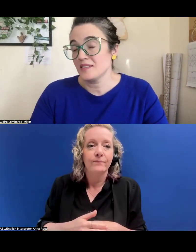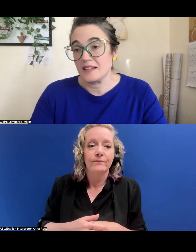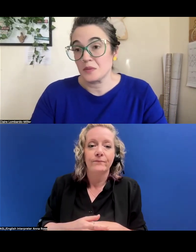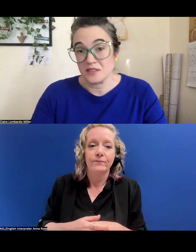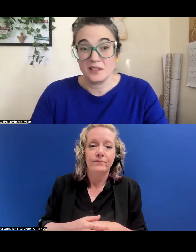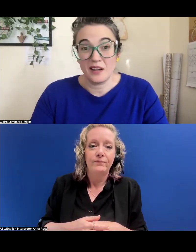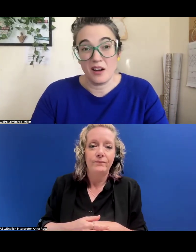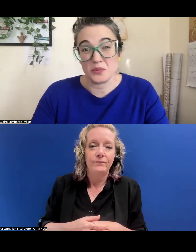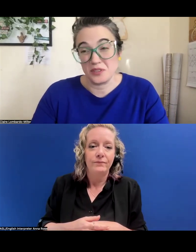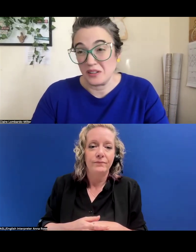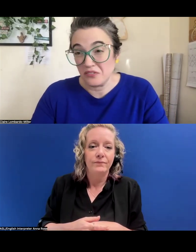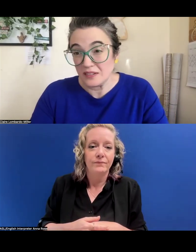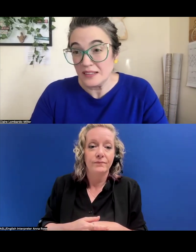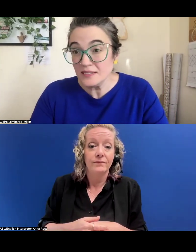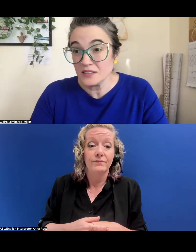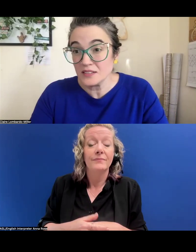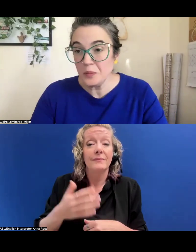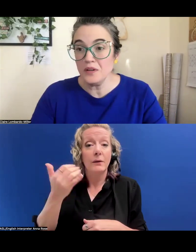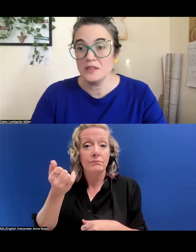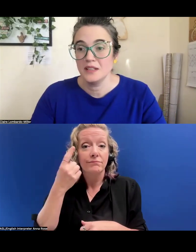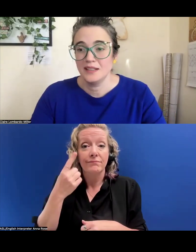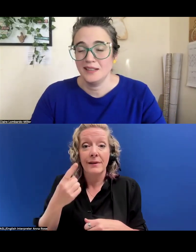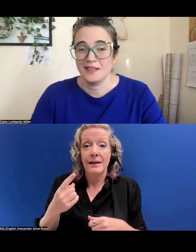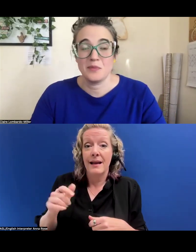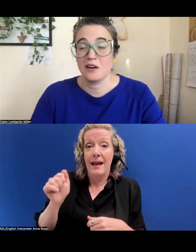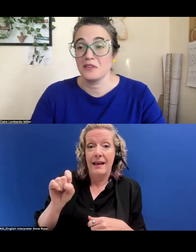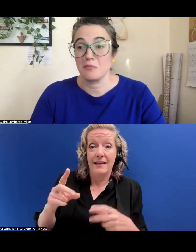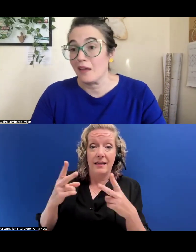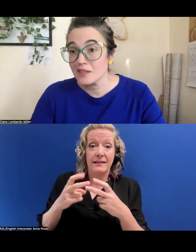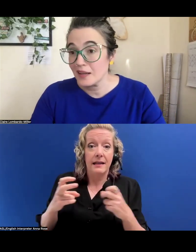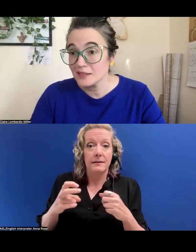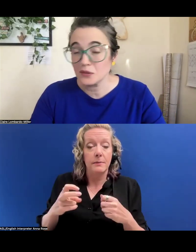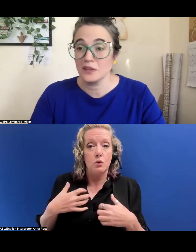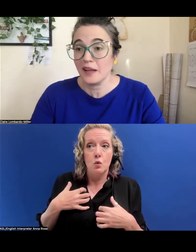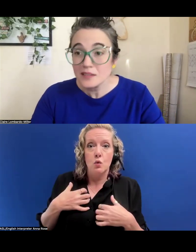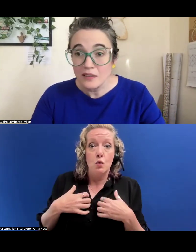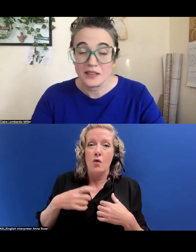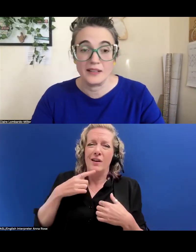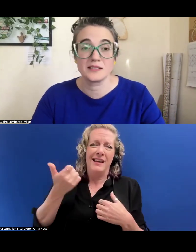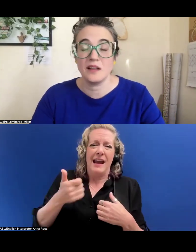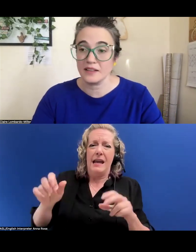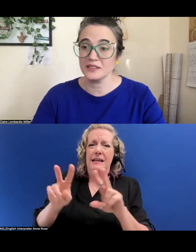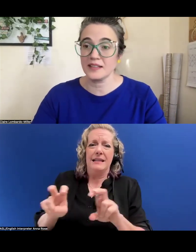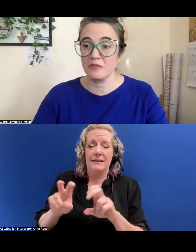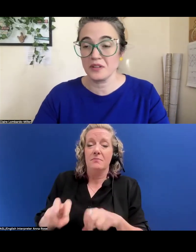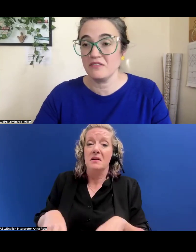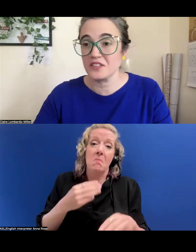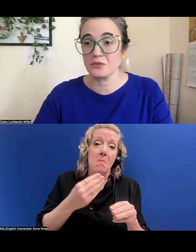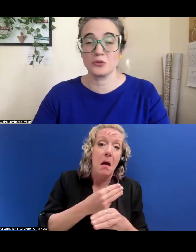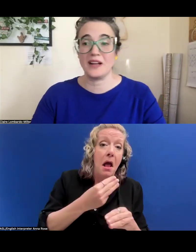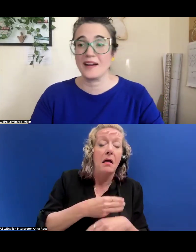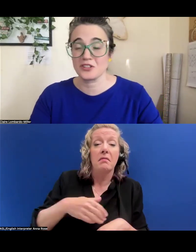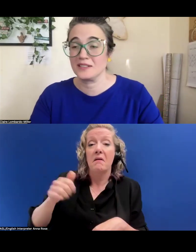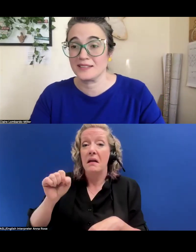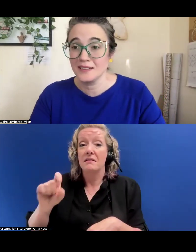because assessments can cause really big feelings for people. It doesn't matter if it's a math test or an ASL test. A lot of us have pretty